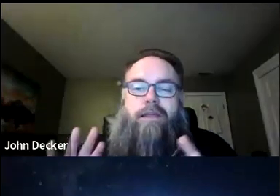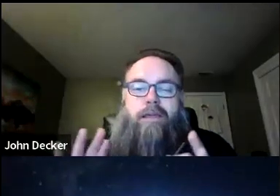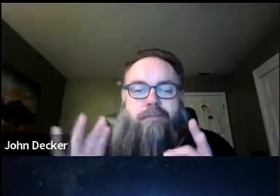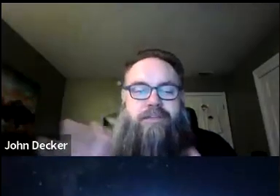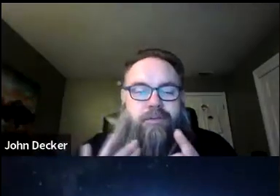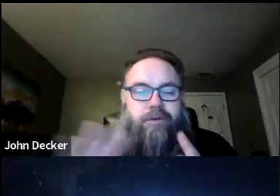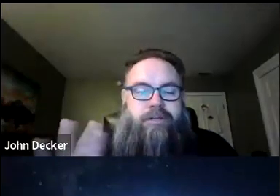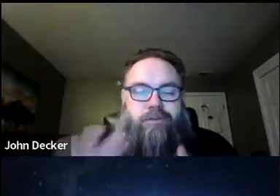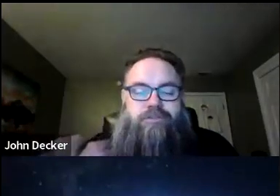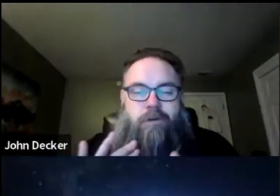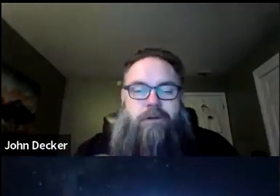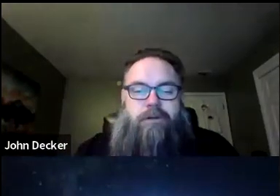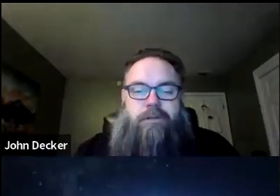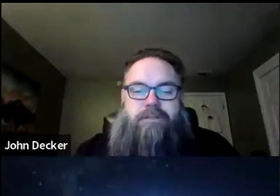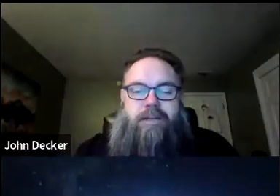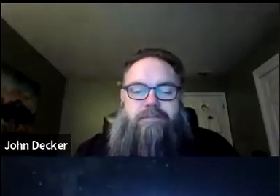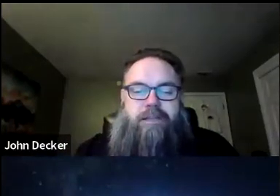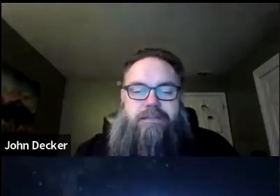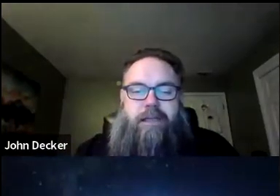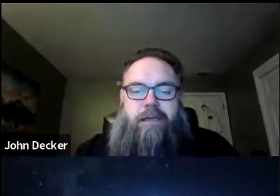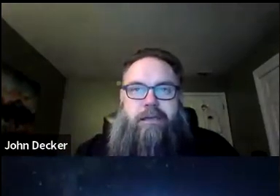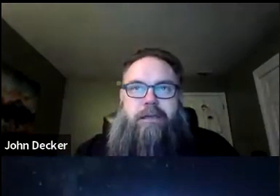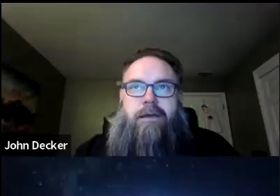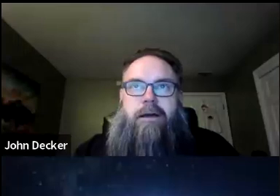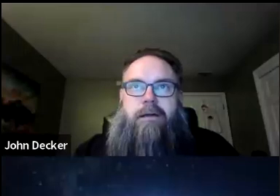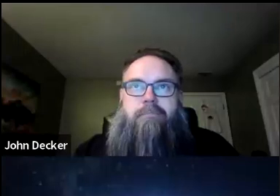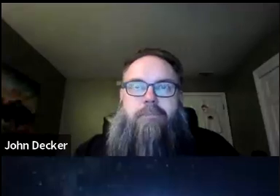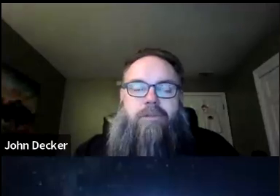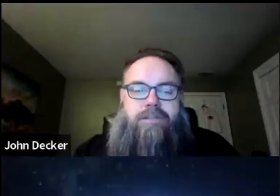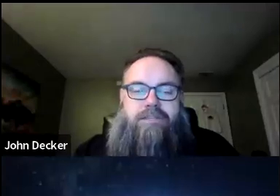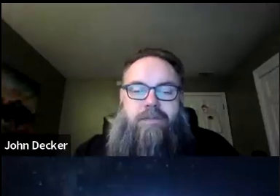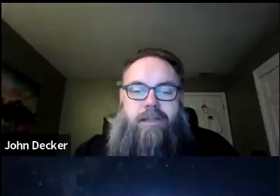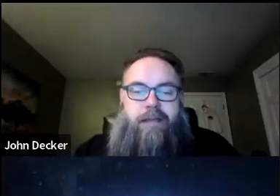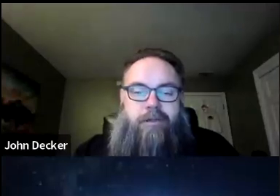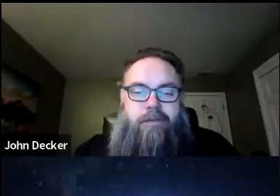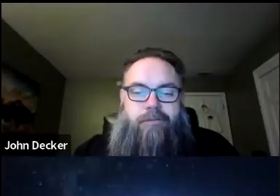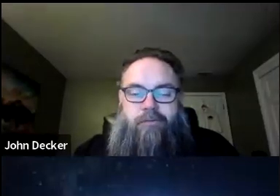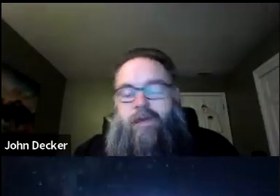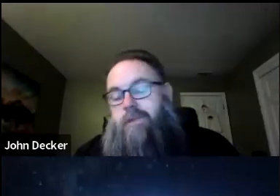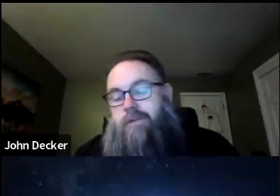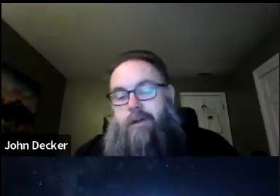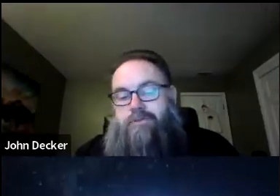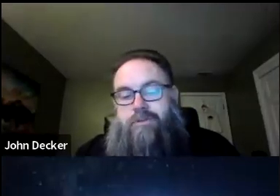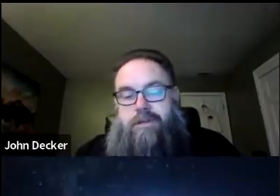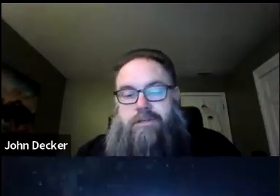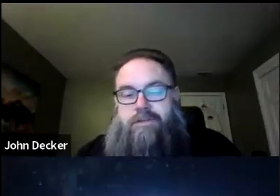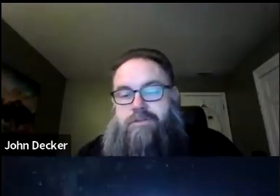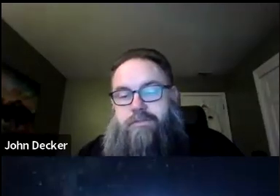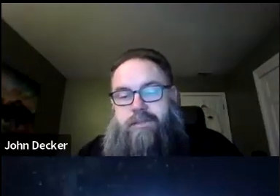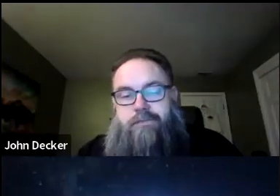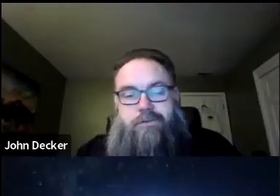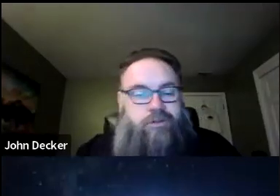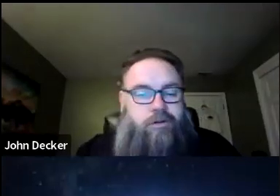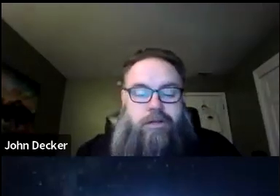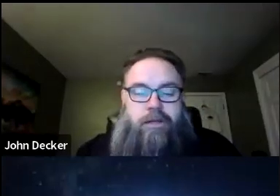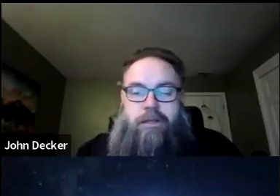we're going to keep continuing to push forward these types of things like the DSP collaborative. If we have another opportunity to do